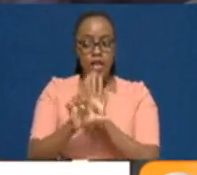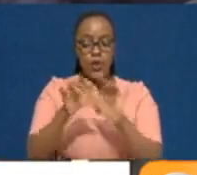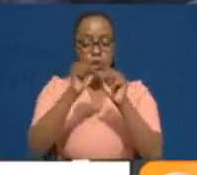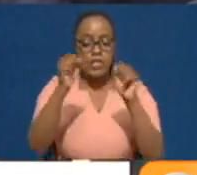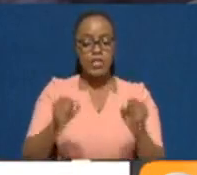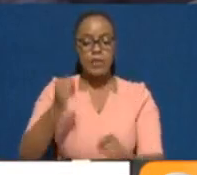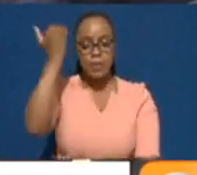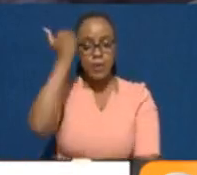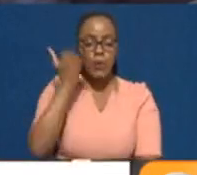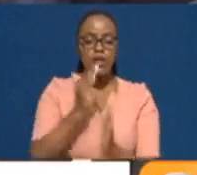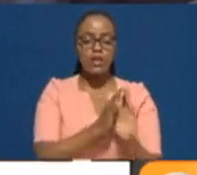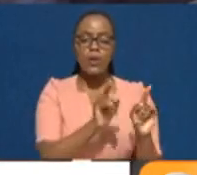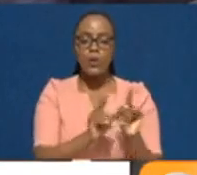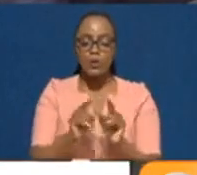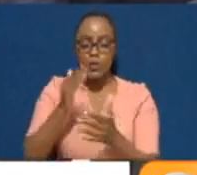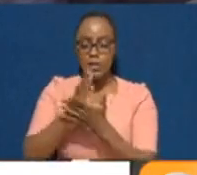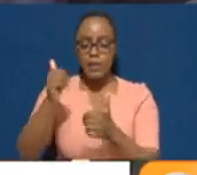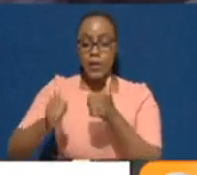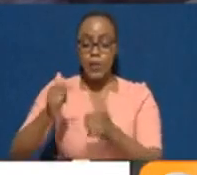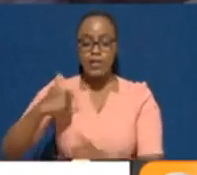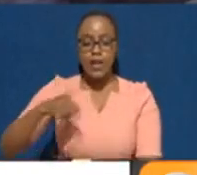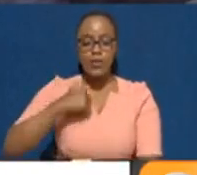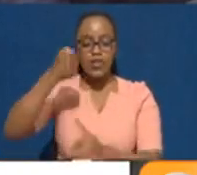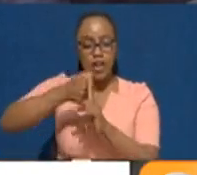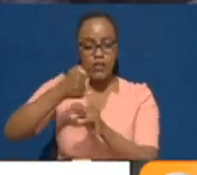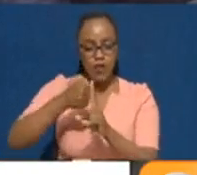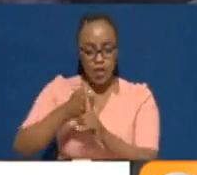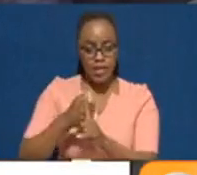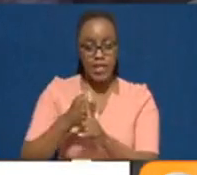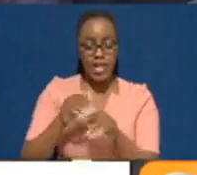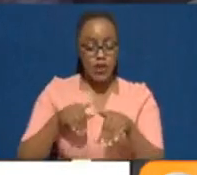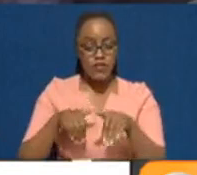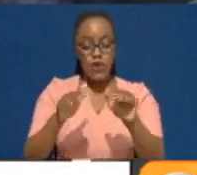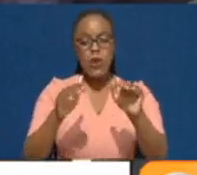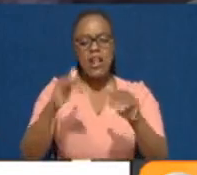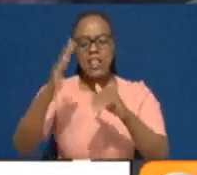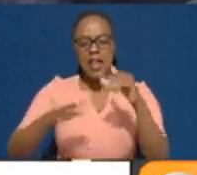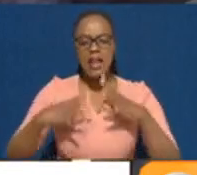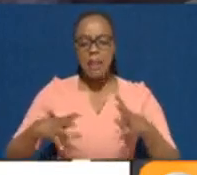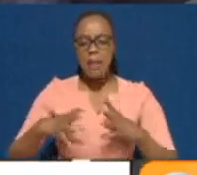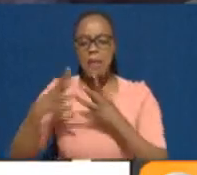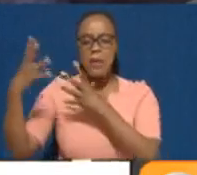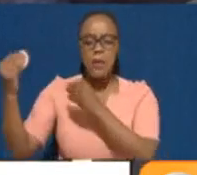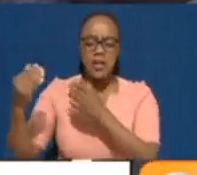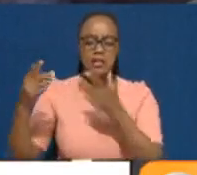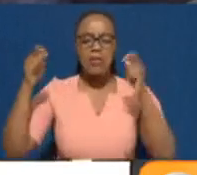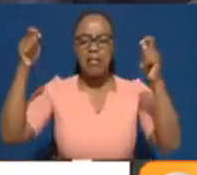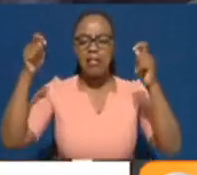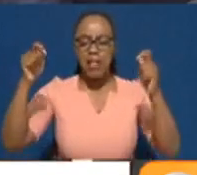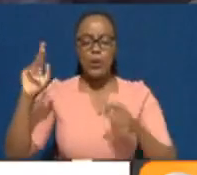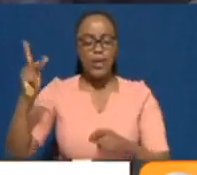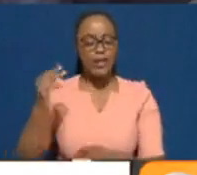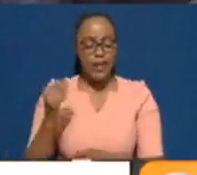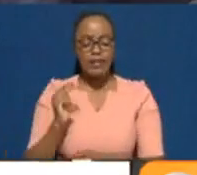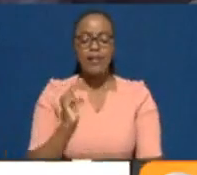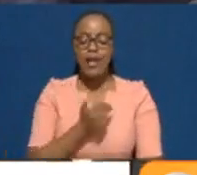court, which is what we have been advocating and crying for, that instead of people going to the streets in Kenya, let us